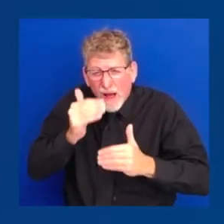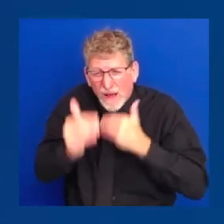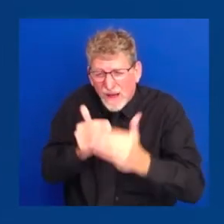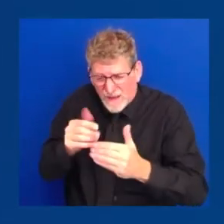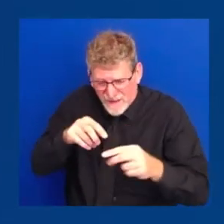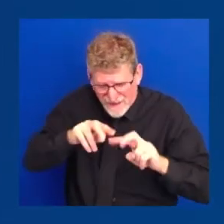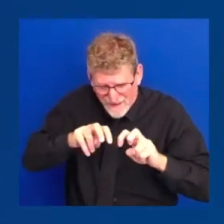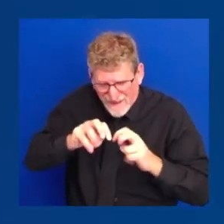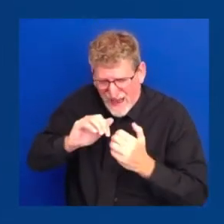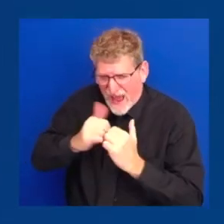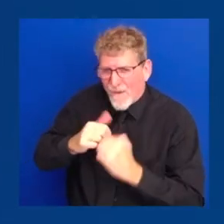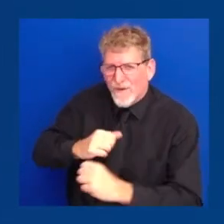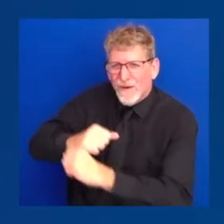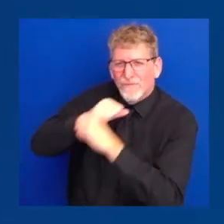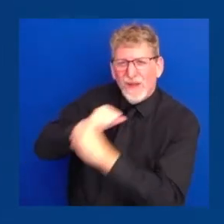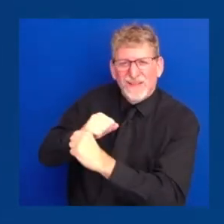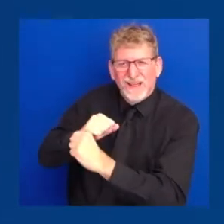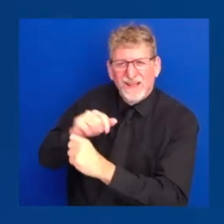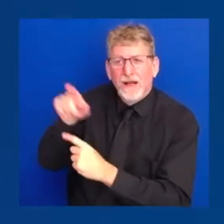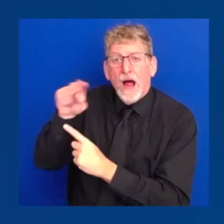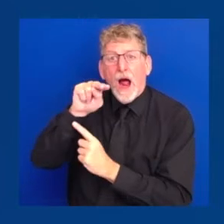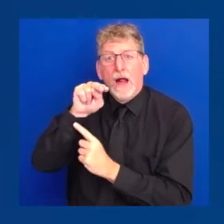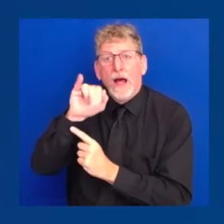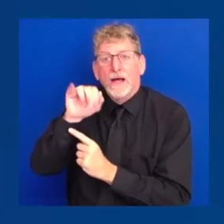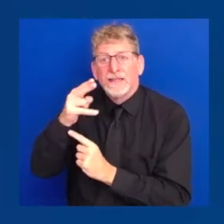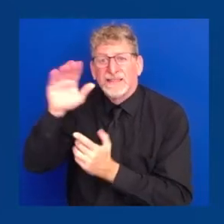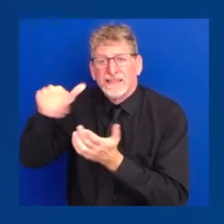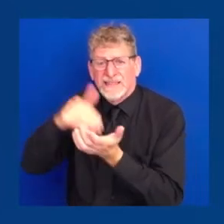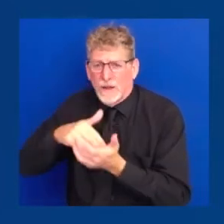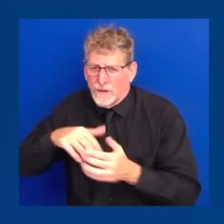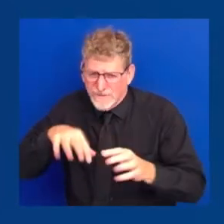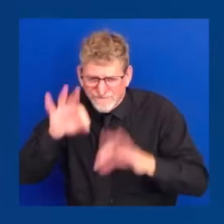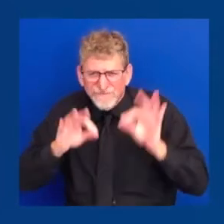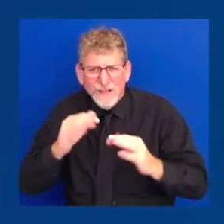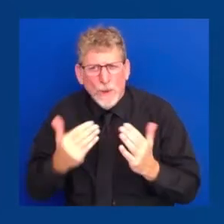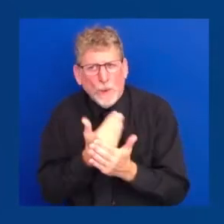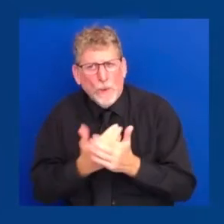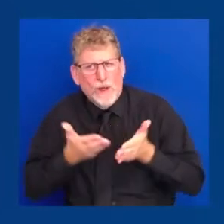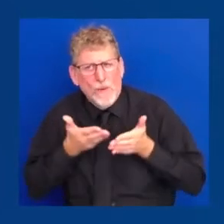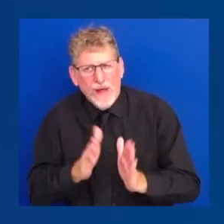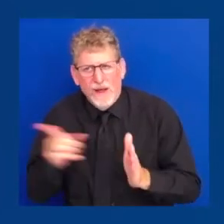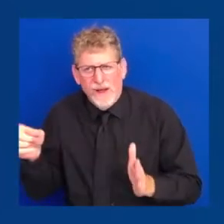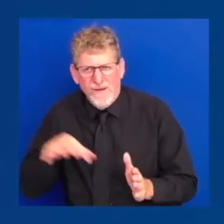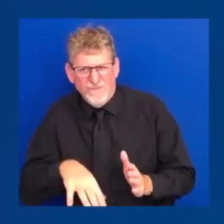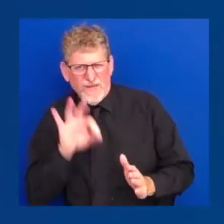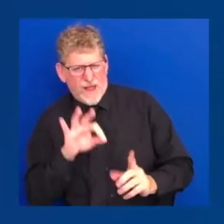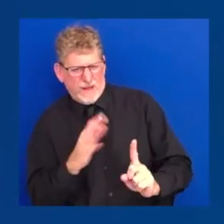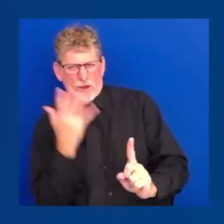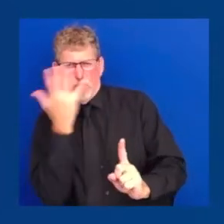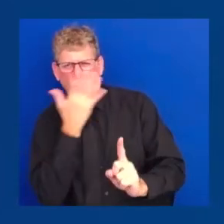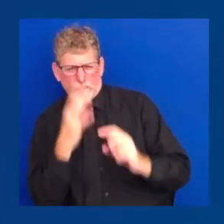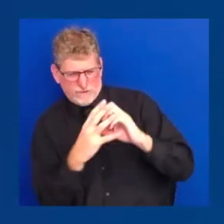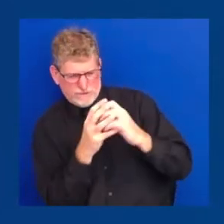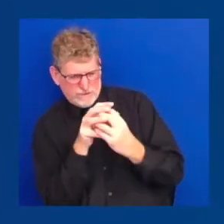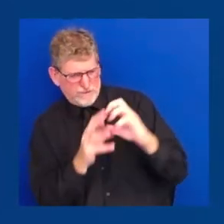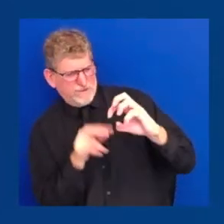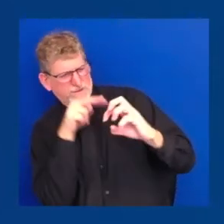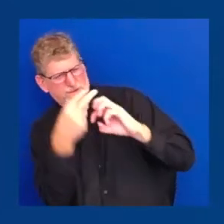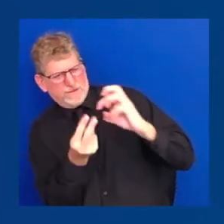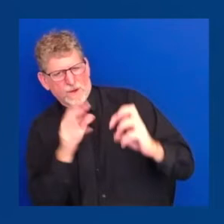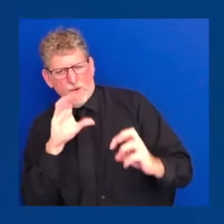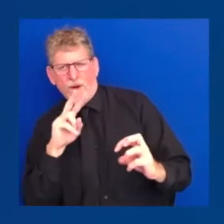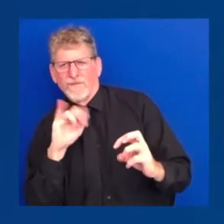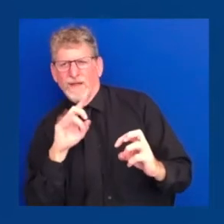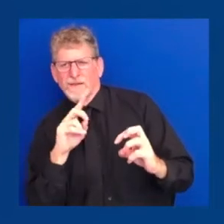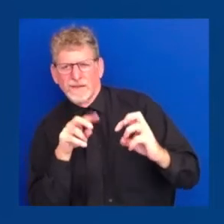as the sequence of SARS-CoV-2 was made available in January of 2020, these researchers rapidly